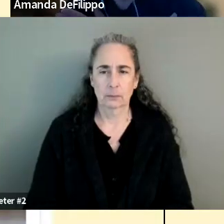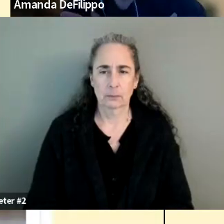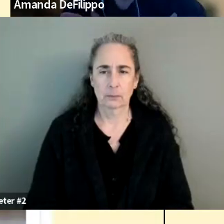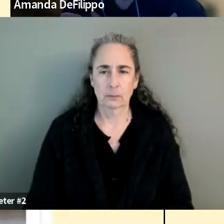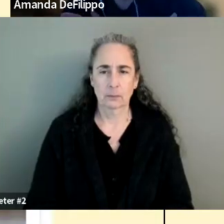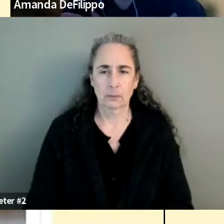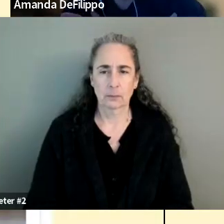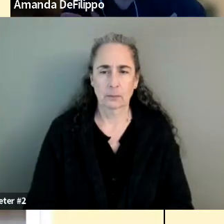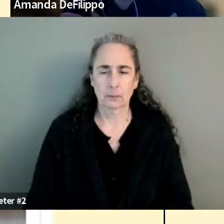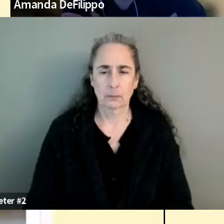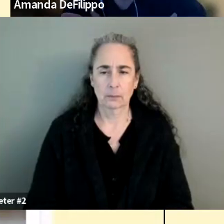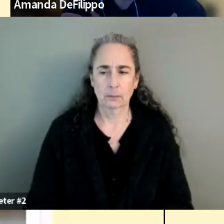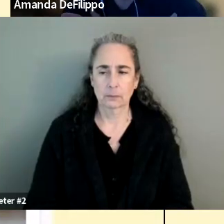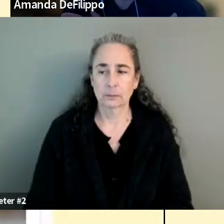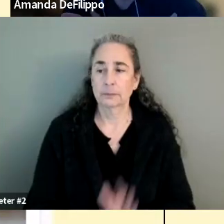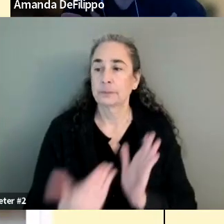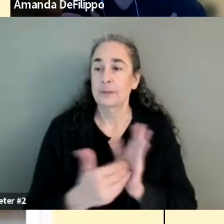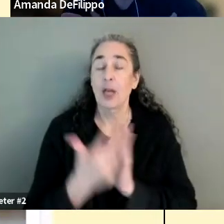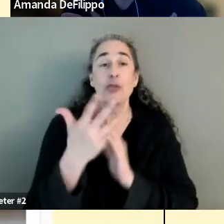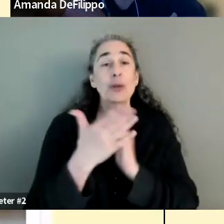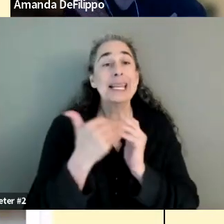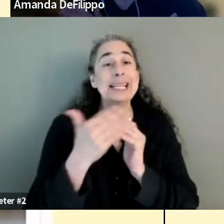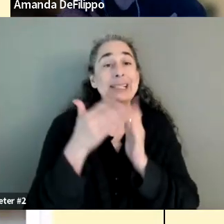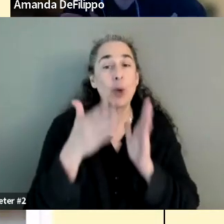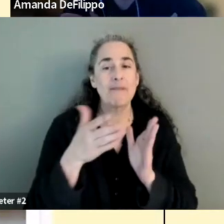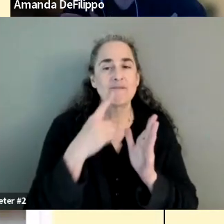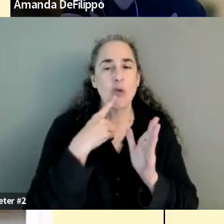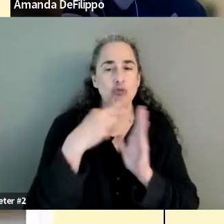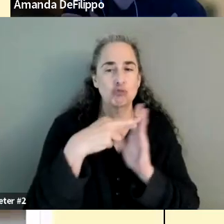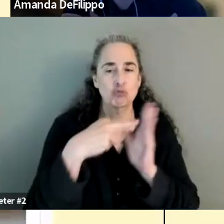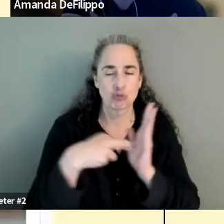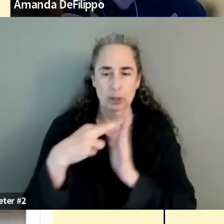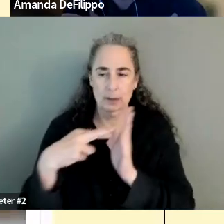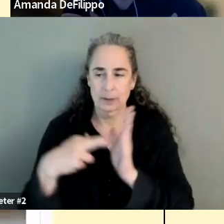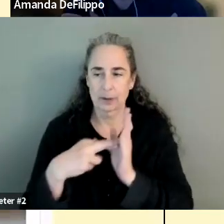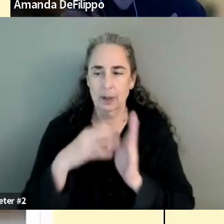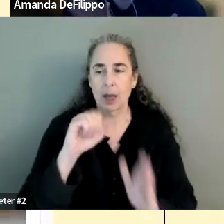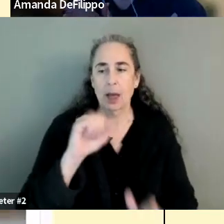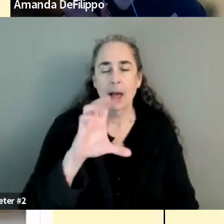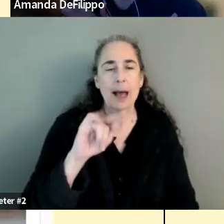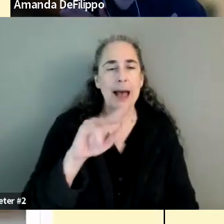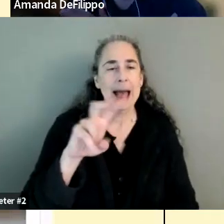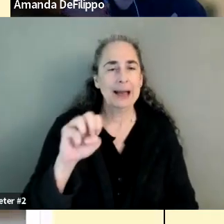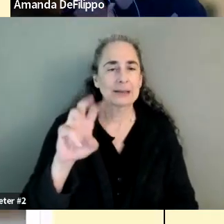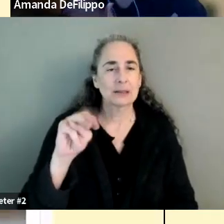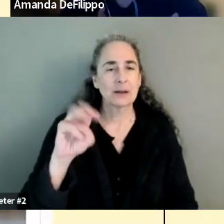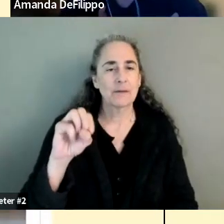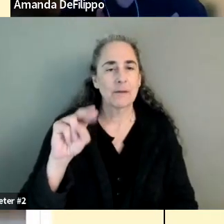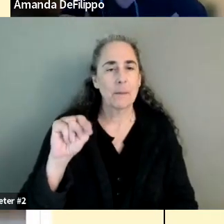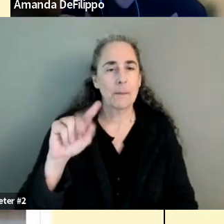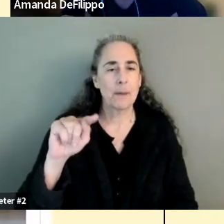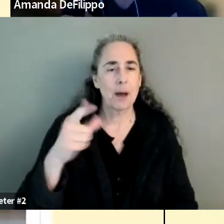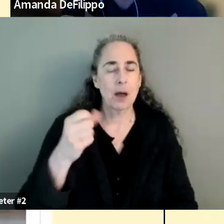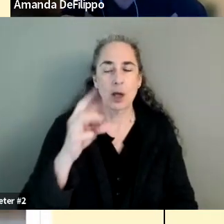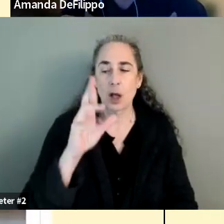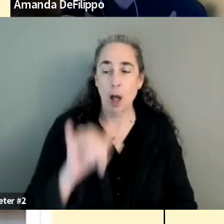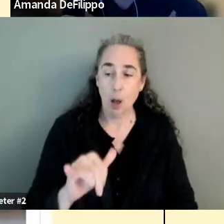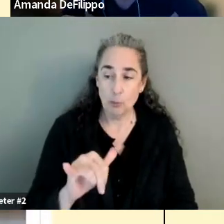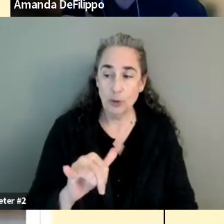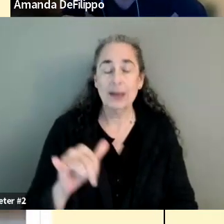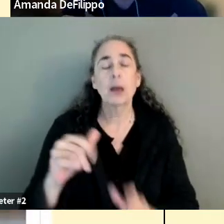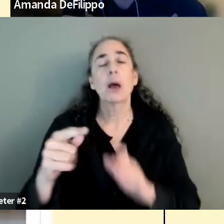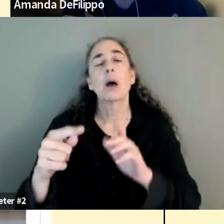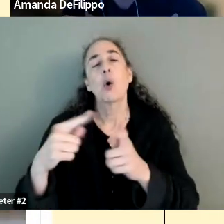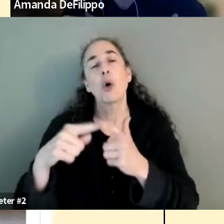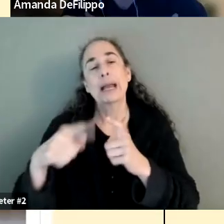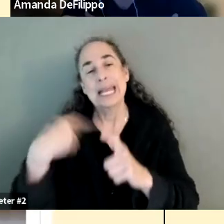And then again, 3 easy ways to register. Go to Active Montgomery, call us. You can do it by mail, or you can come see us in person.